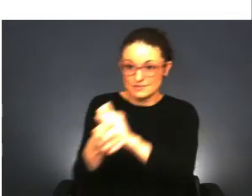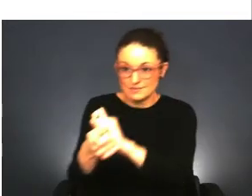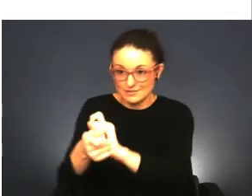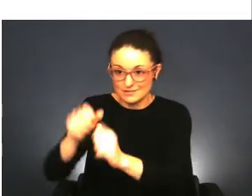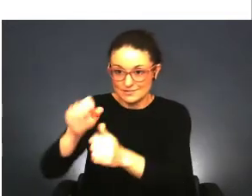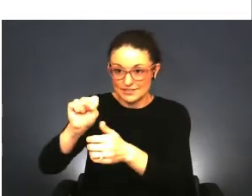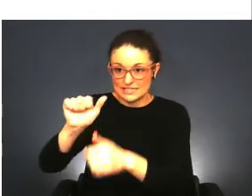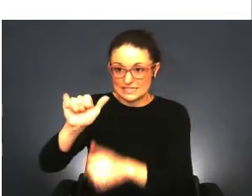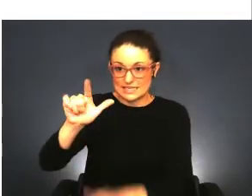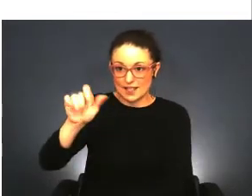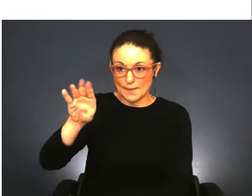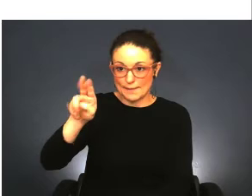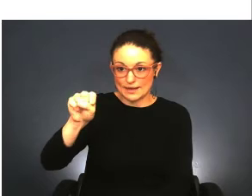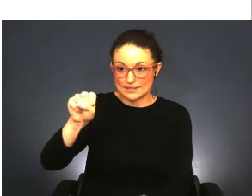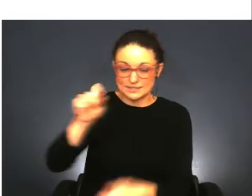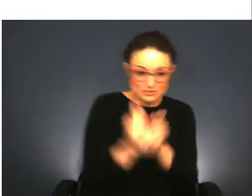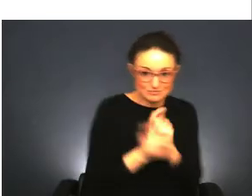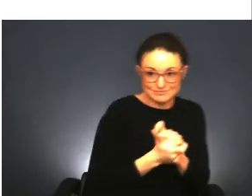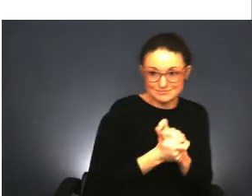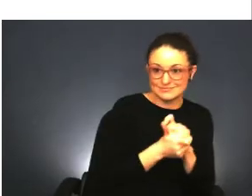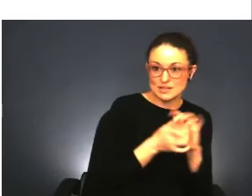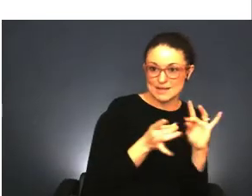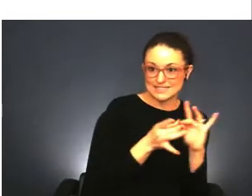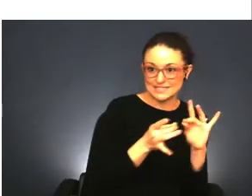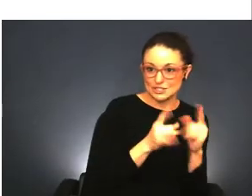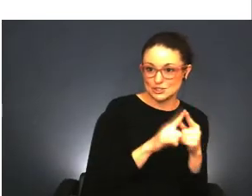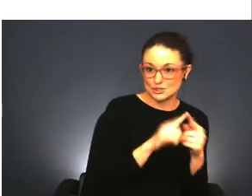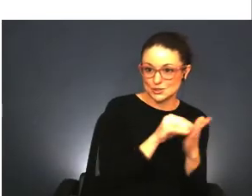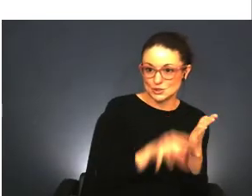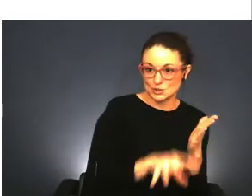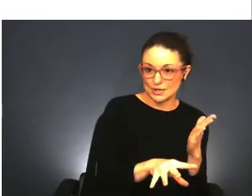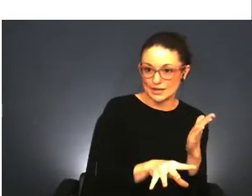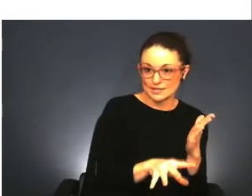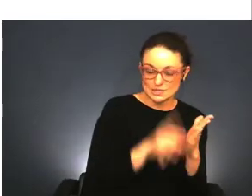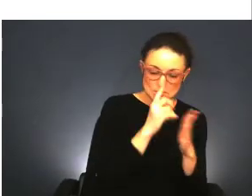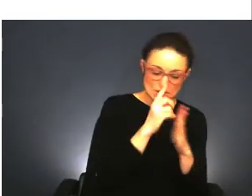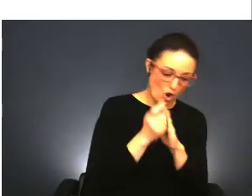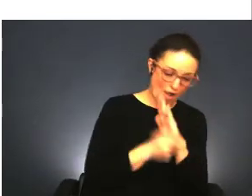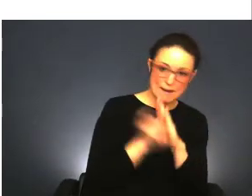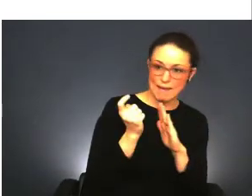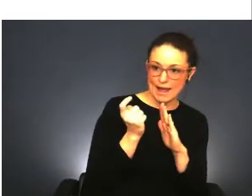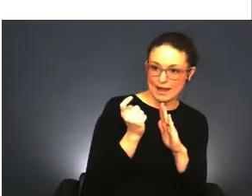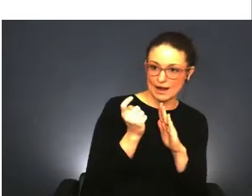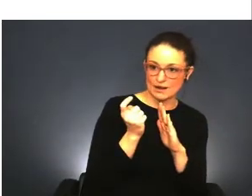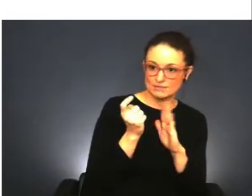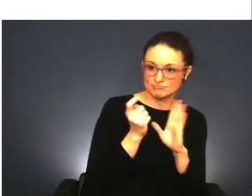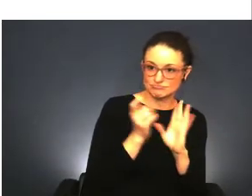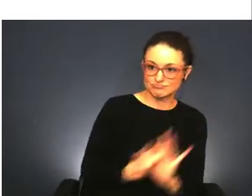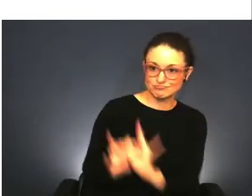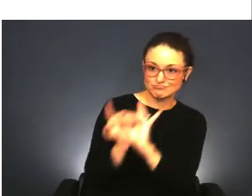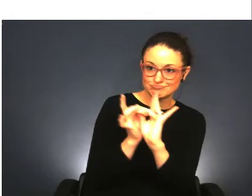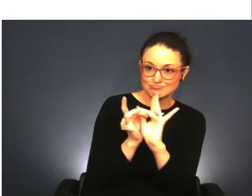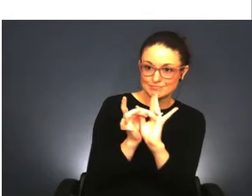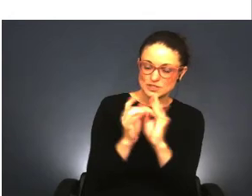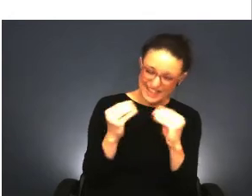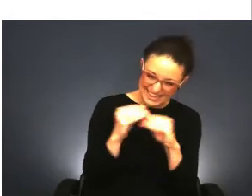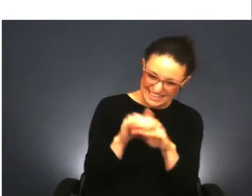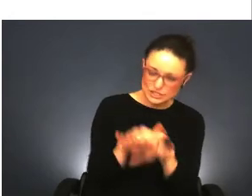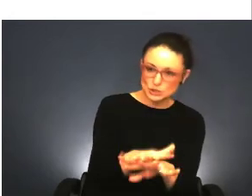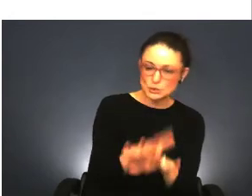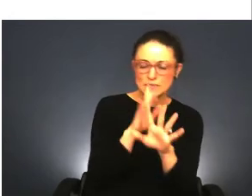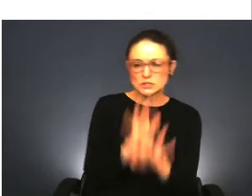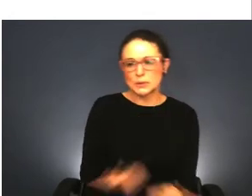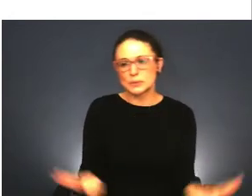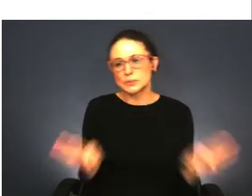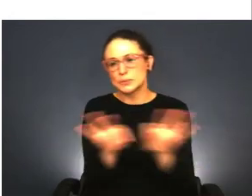syllabus, and in the messaging to your students. So this integration, again, it's critical to making the very